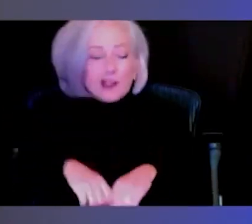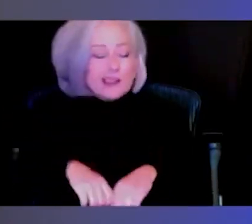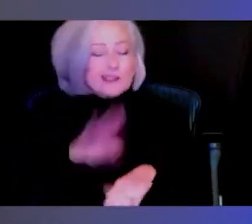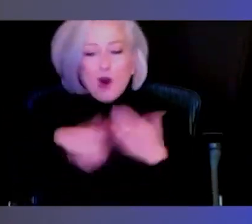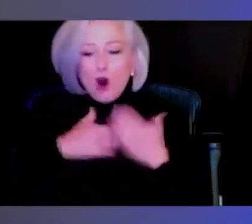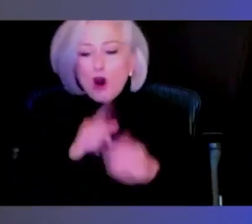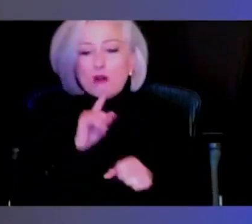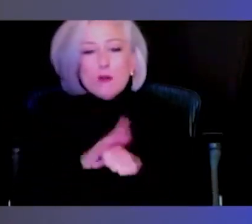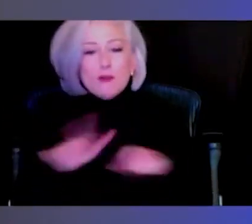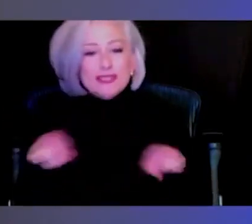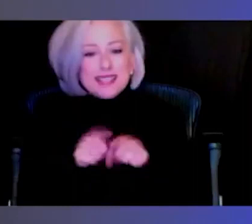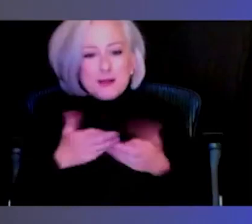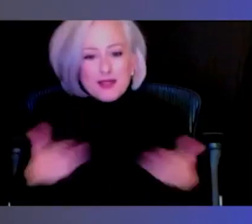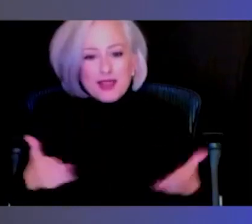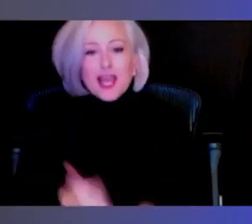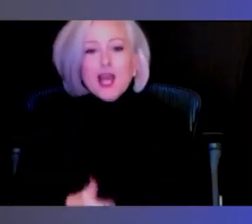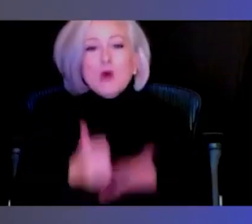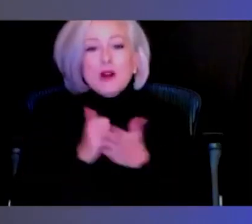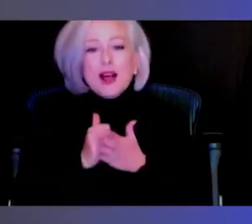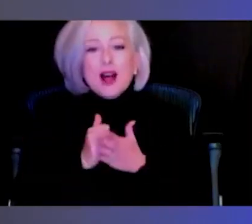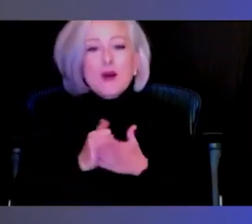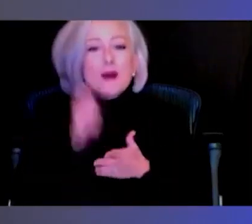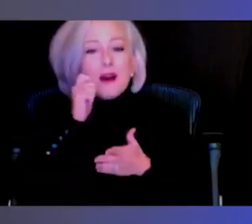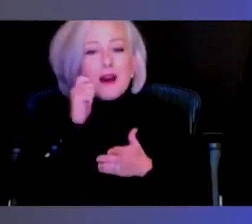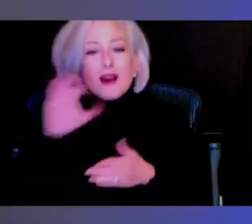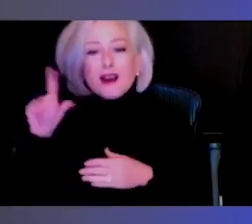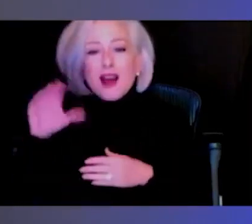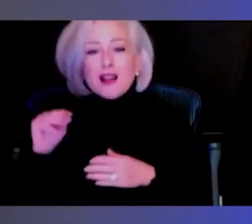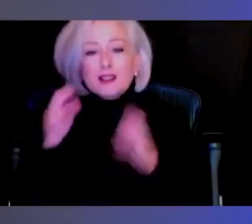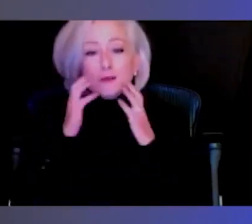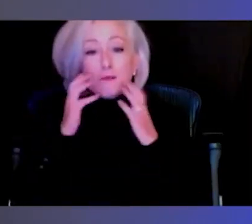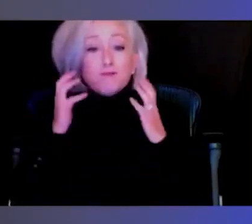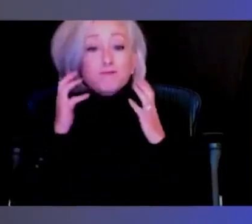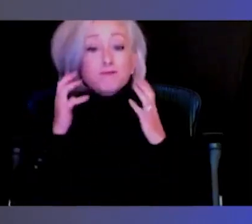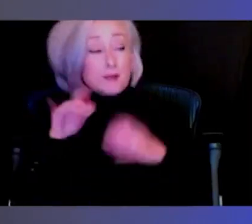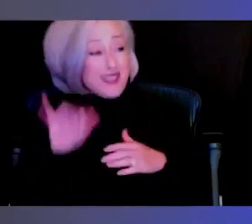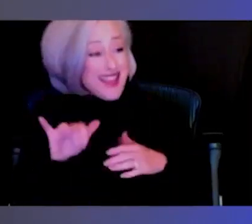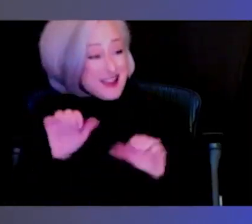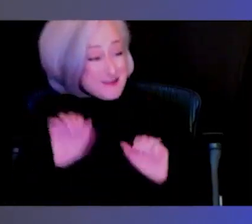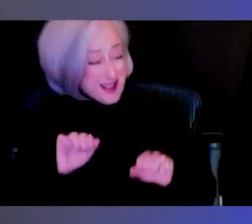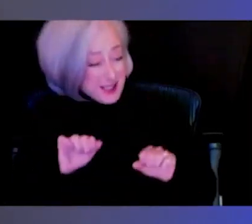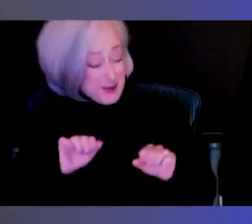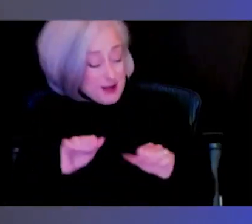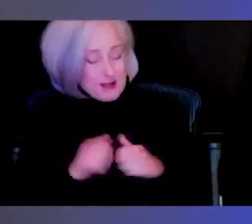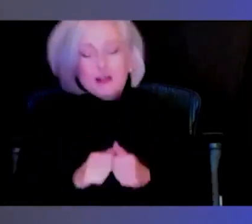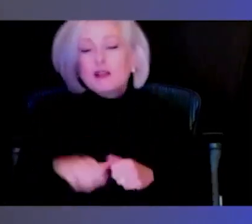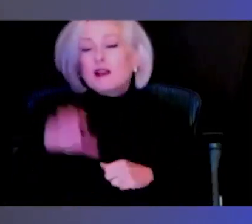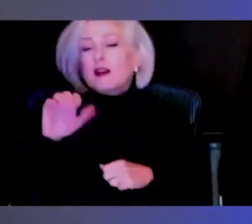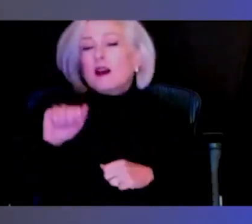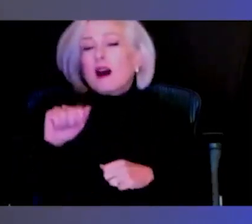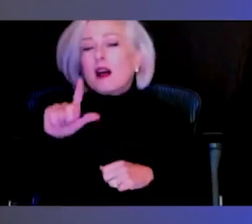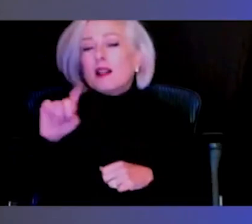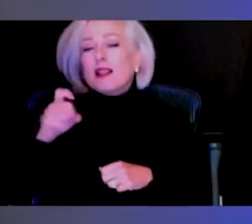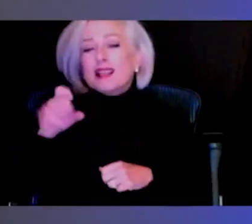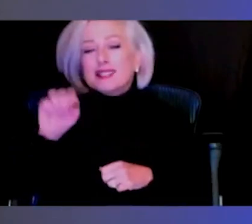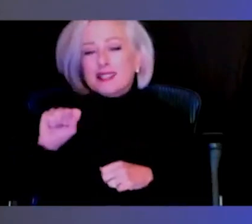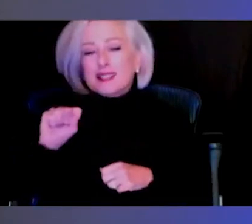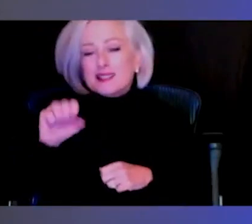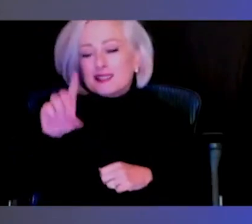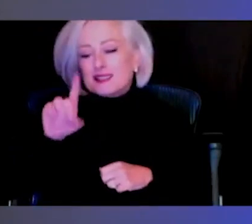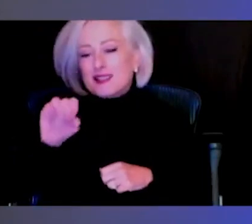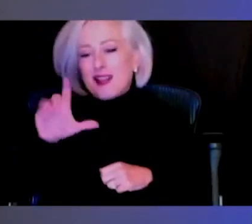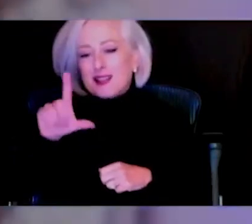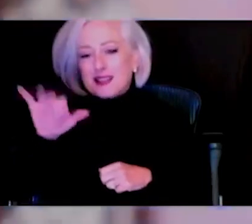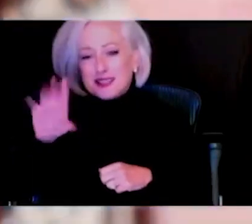by boosting the collagen in your face. But is that even remotely possible? Alexis Delson explores collagen powder, miracle